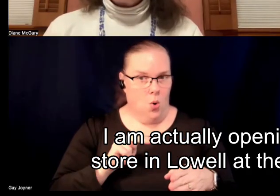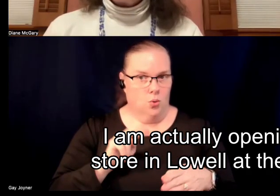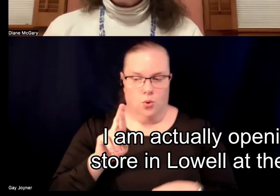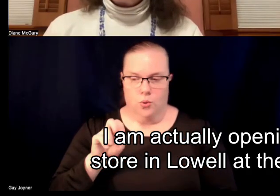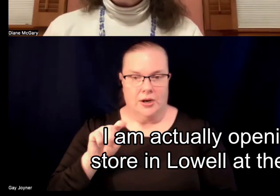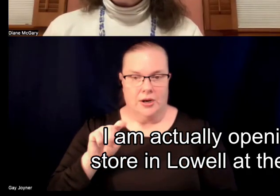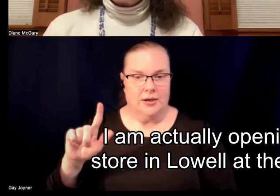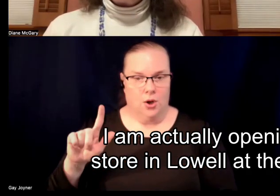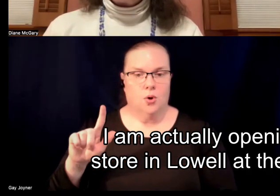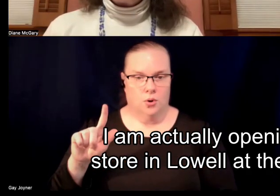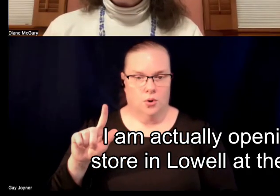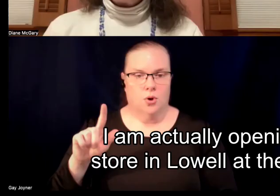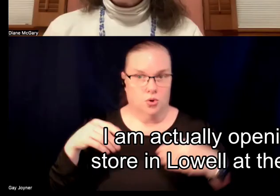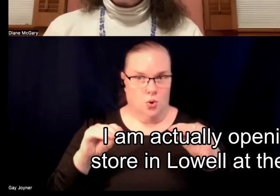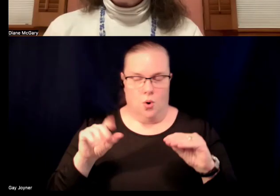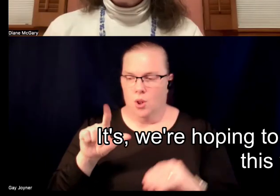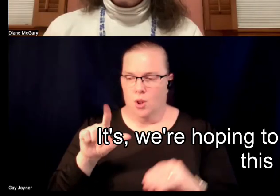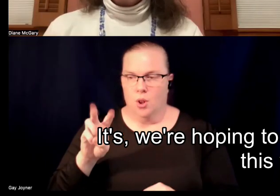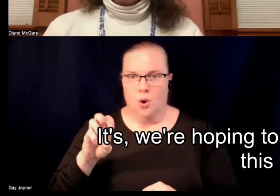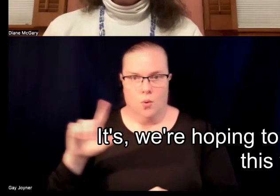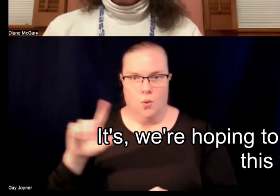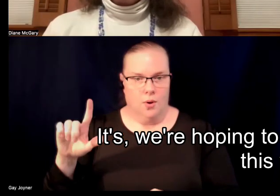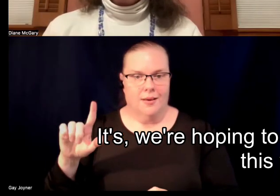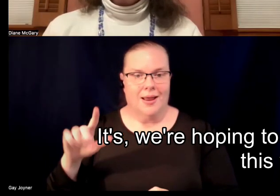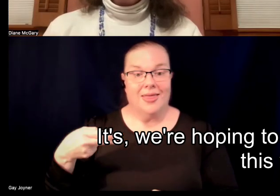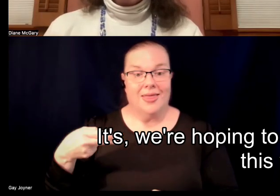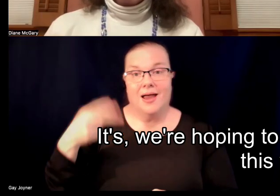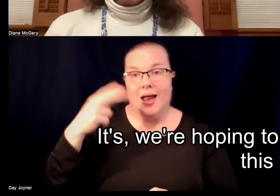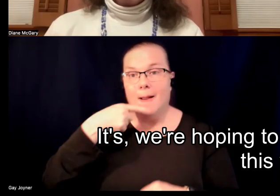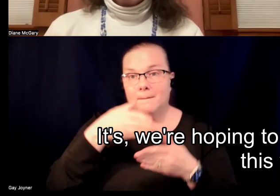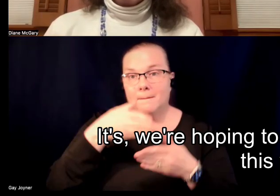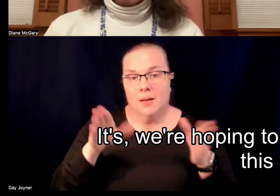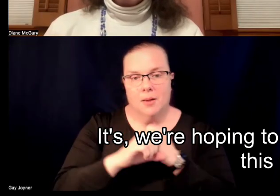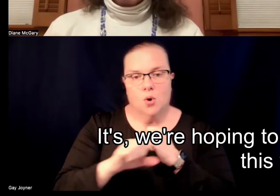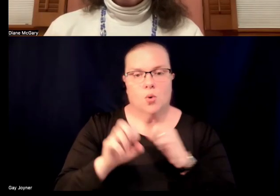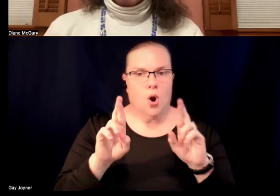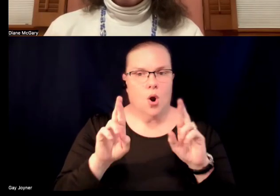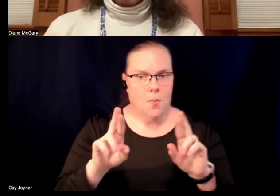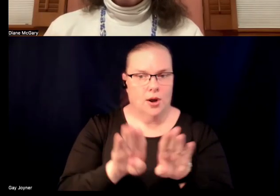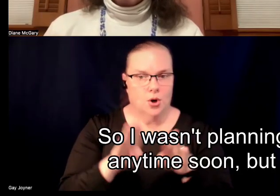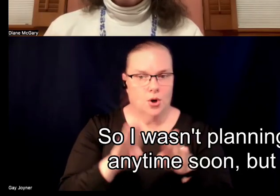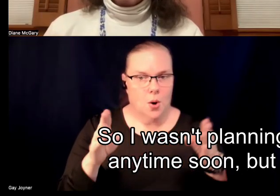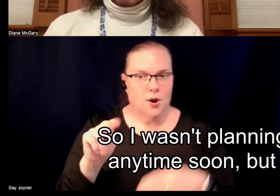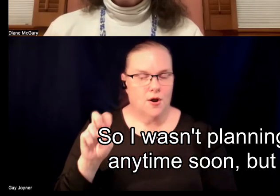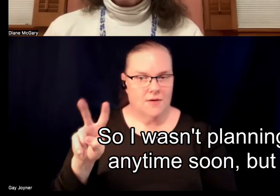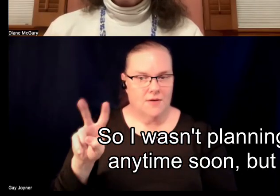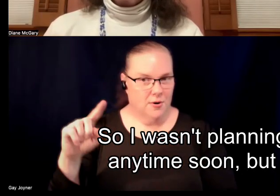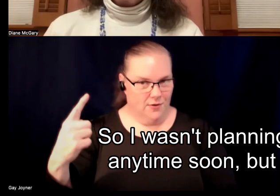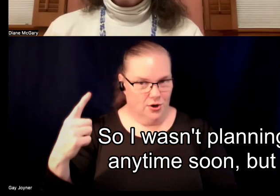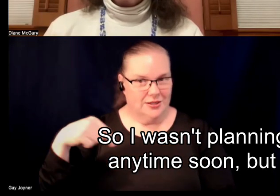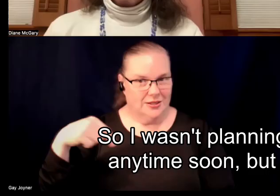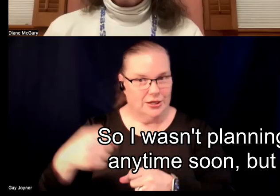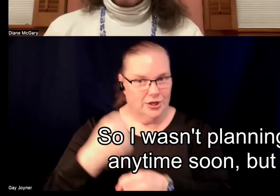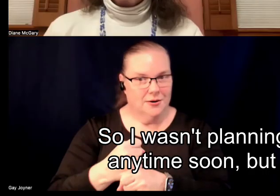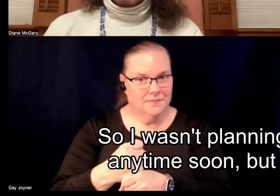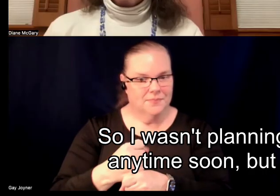um, wow. at the High Public Market. We're hoping to open November 1st this year. So I